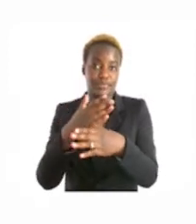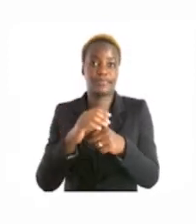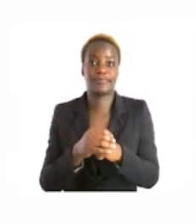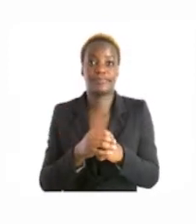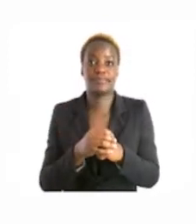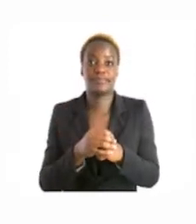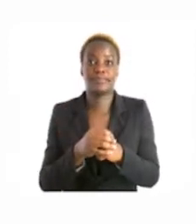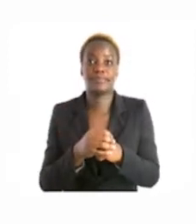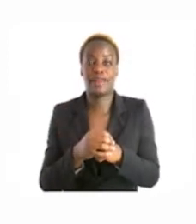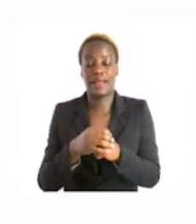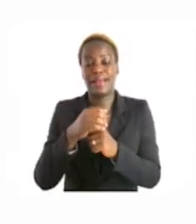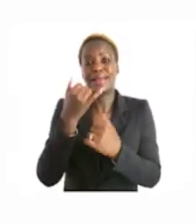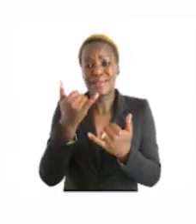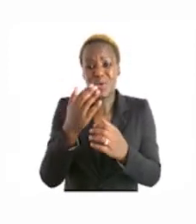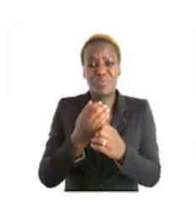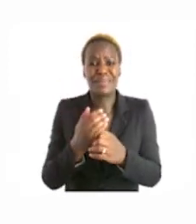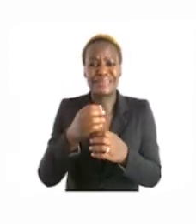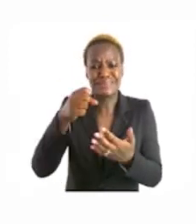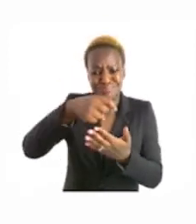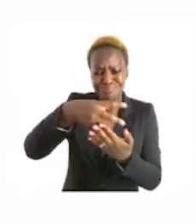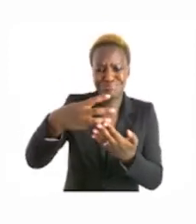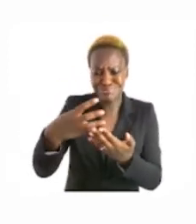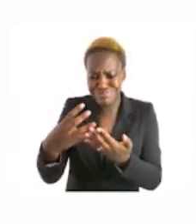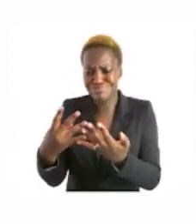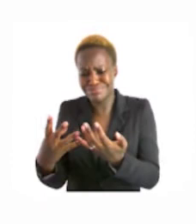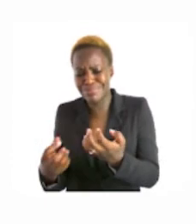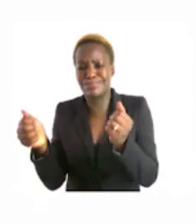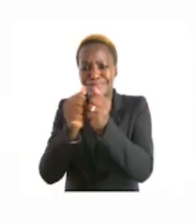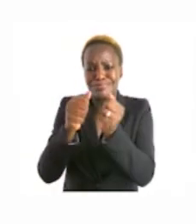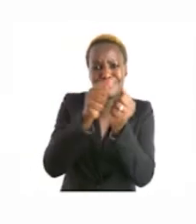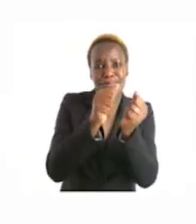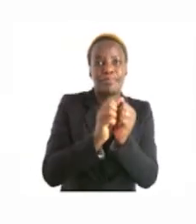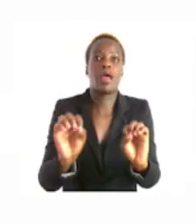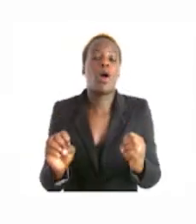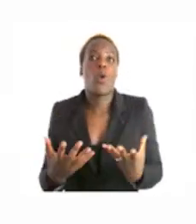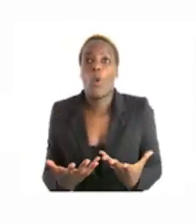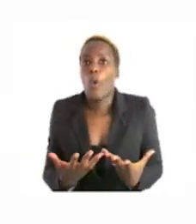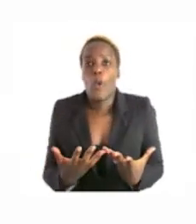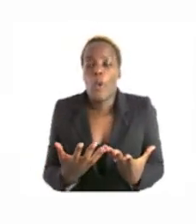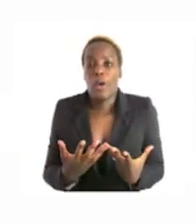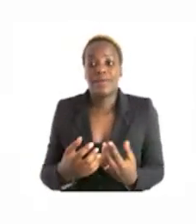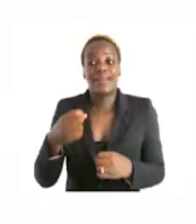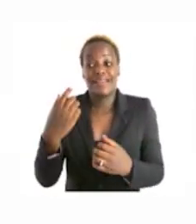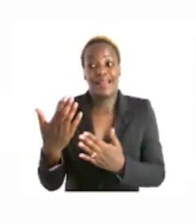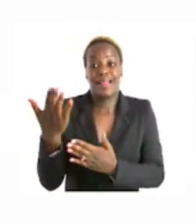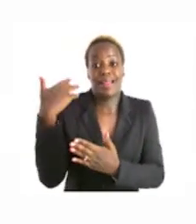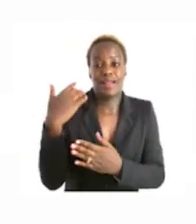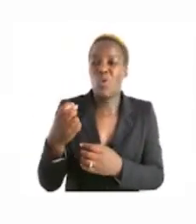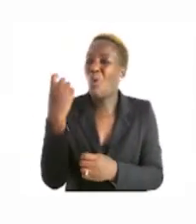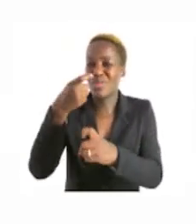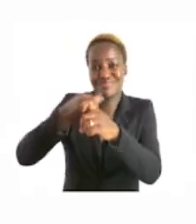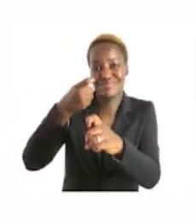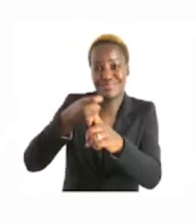have to work out the money. First of all, we were in the previous lesson, we were adding only the coins.